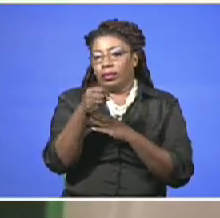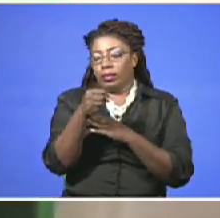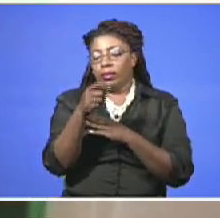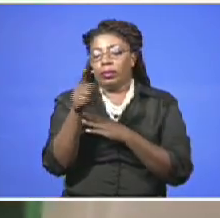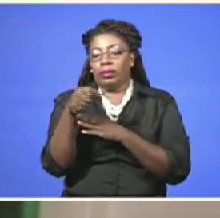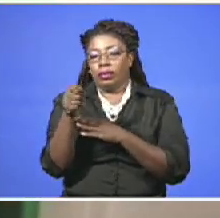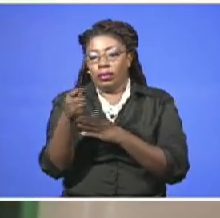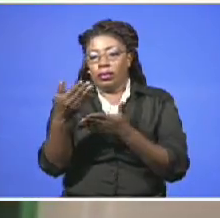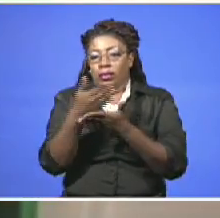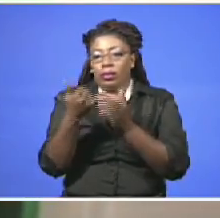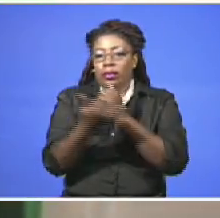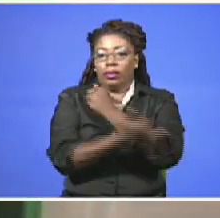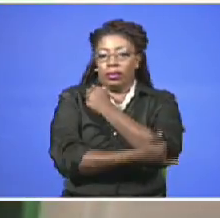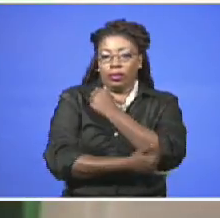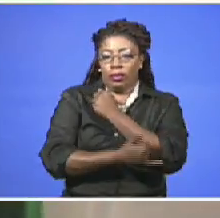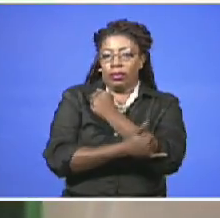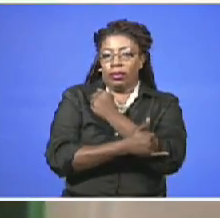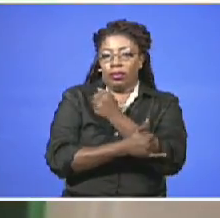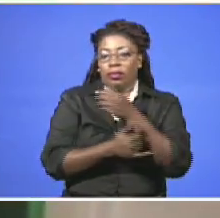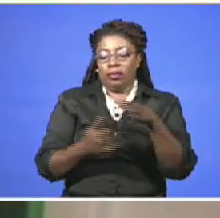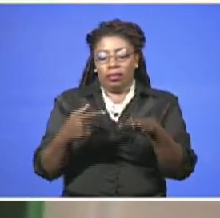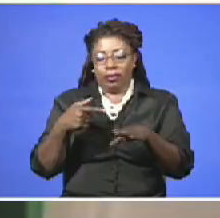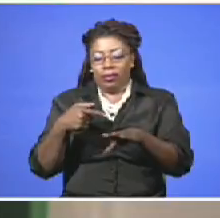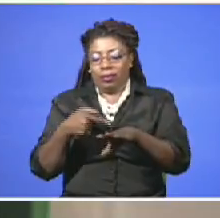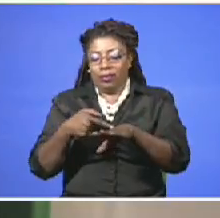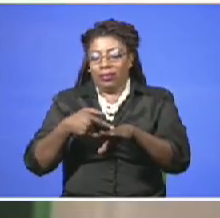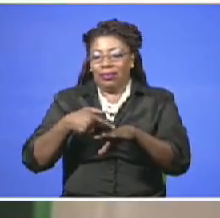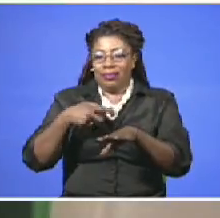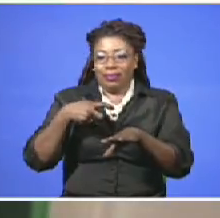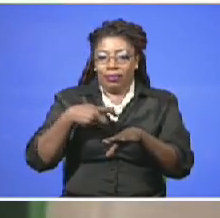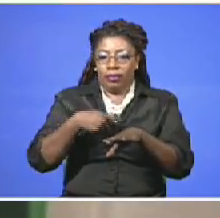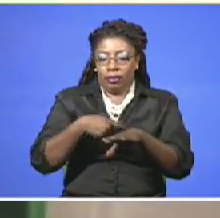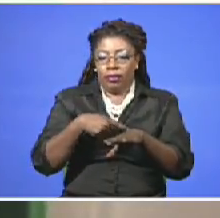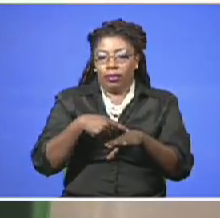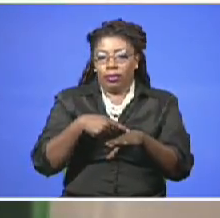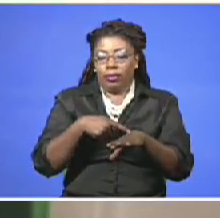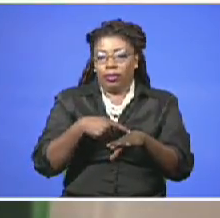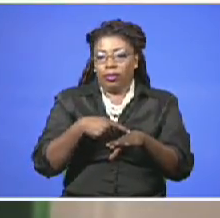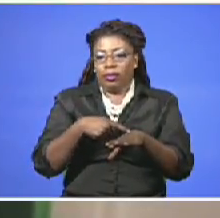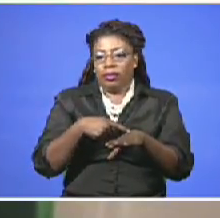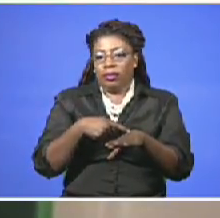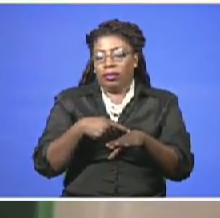some countries still inject hormones and other synthetic